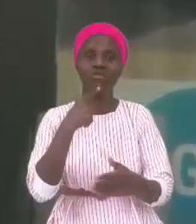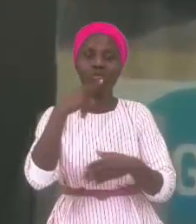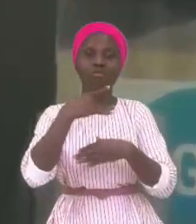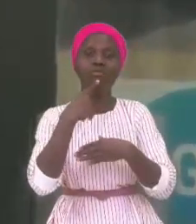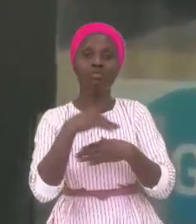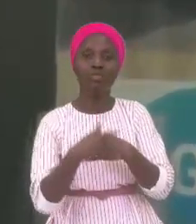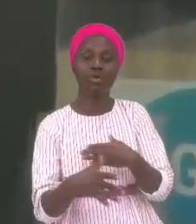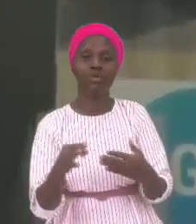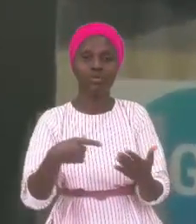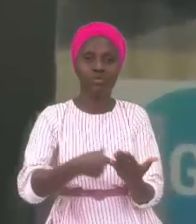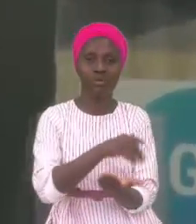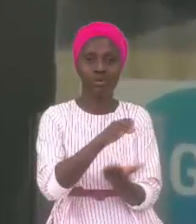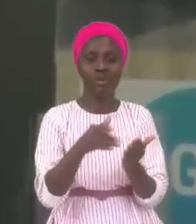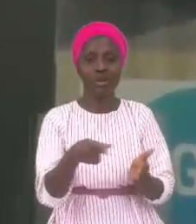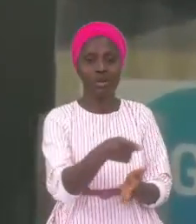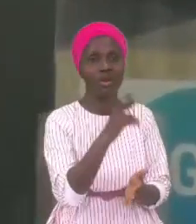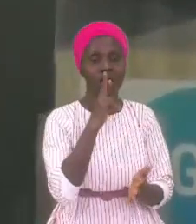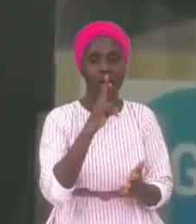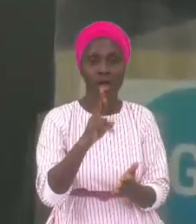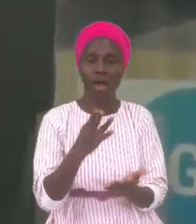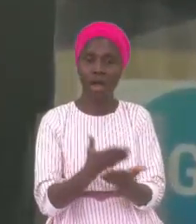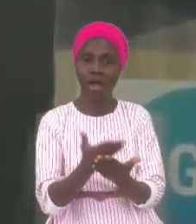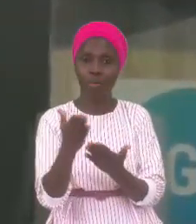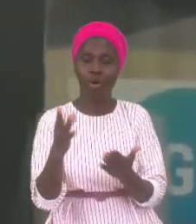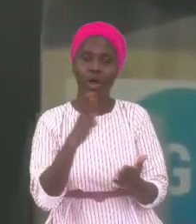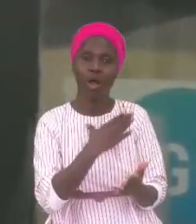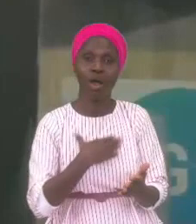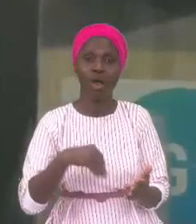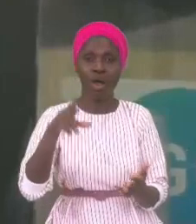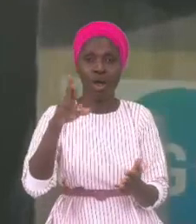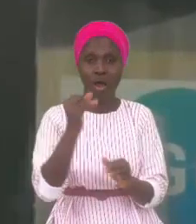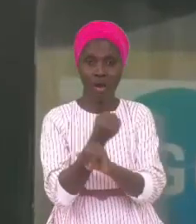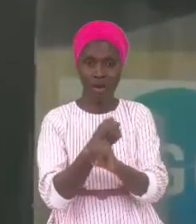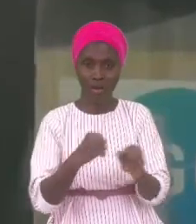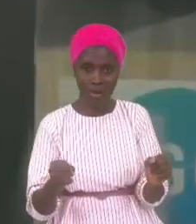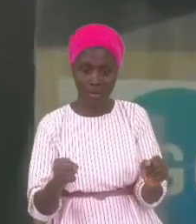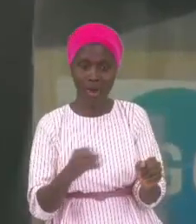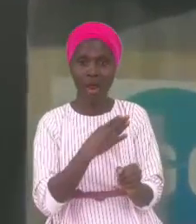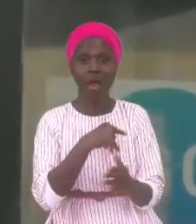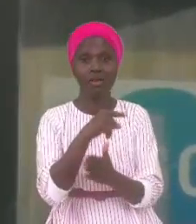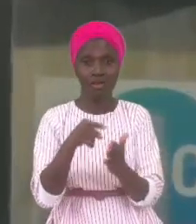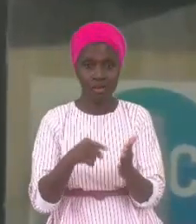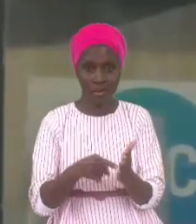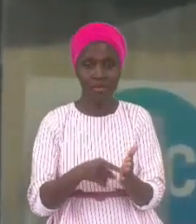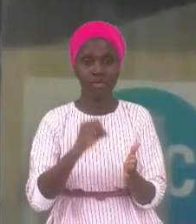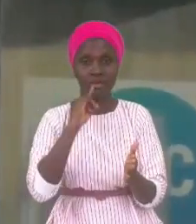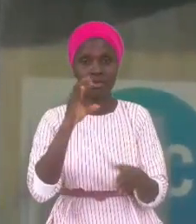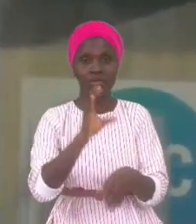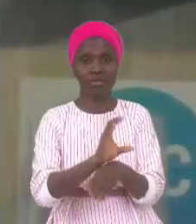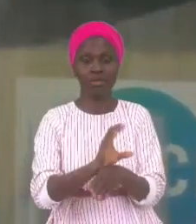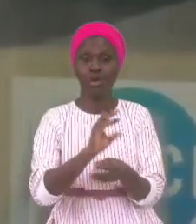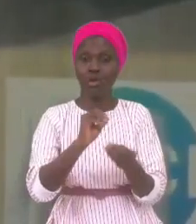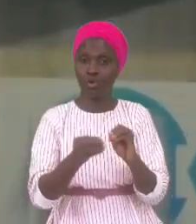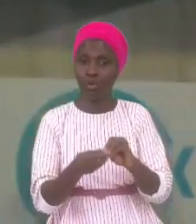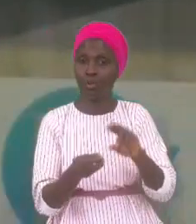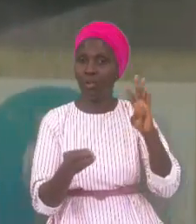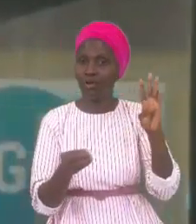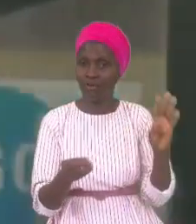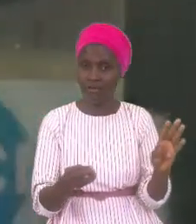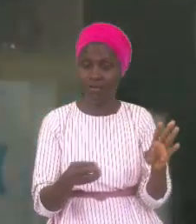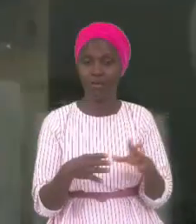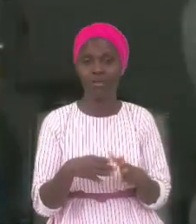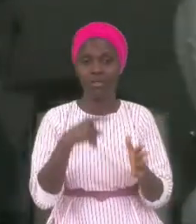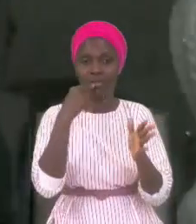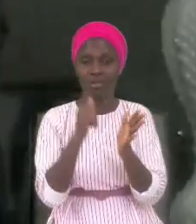they are purchased, they are redeemed, they are saved. And this is the church. We come to number four. Number four, he says,